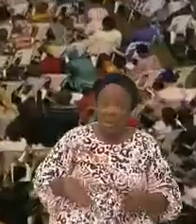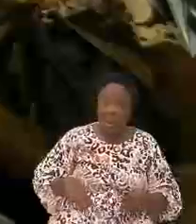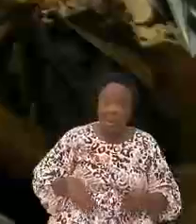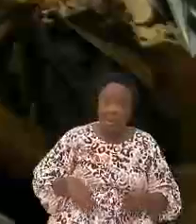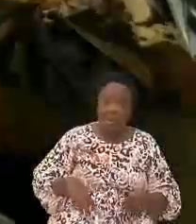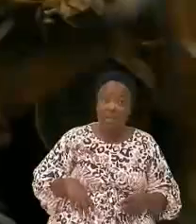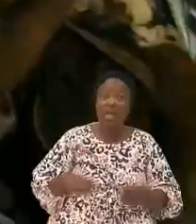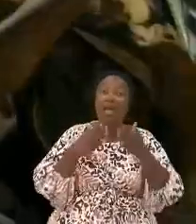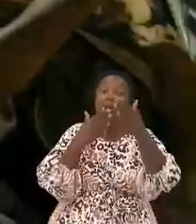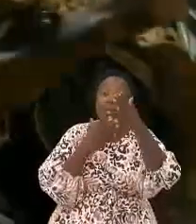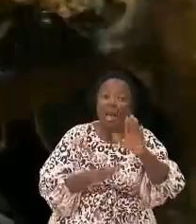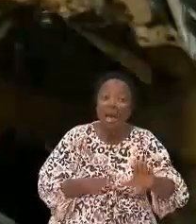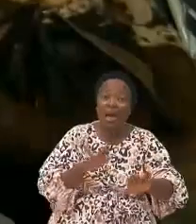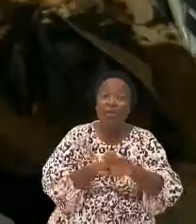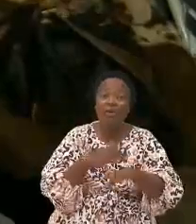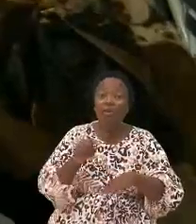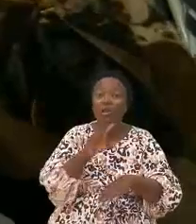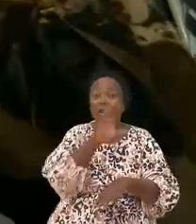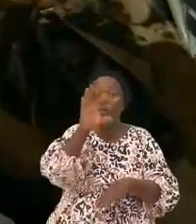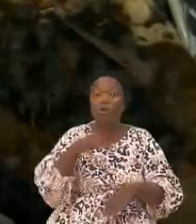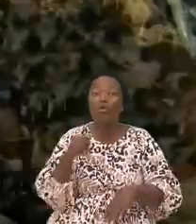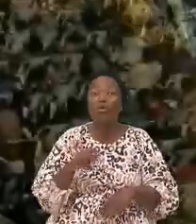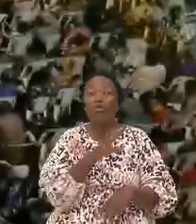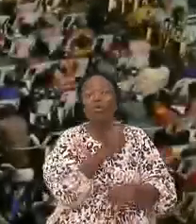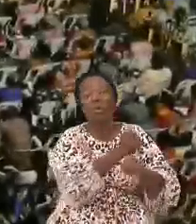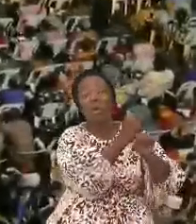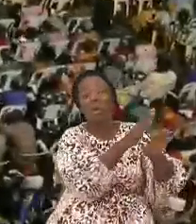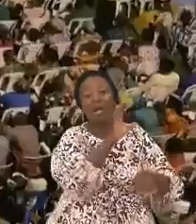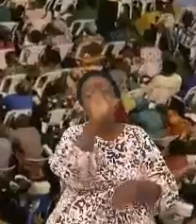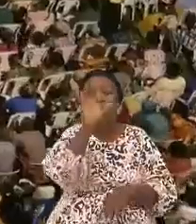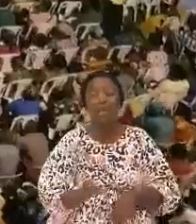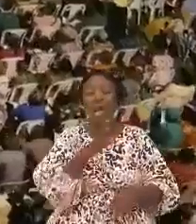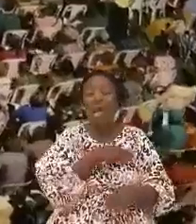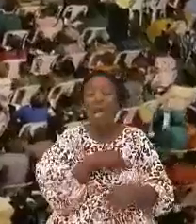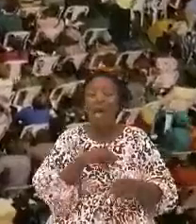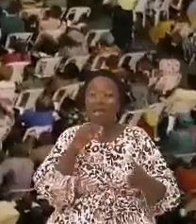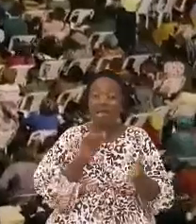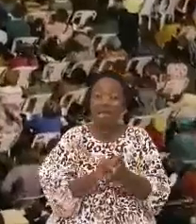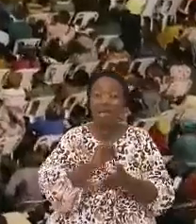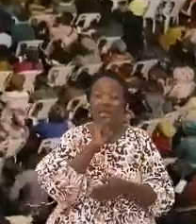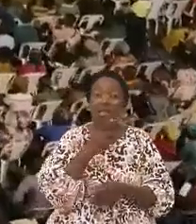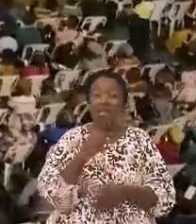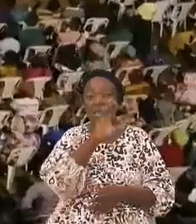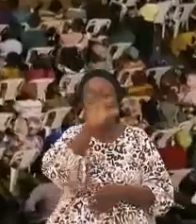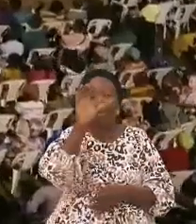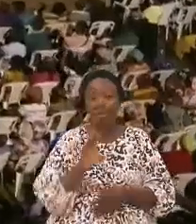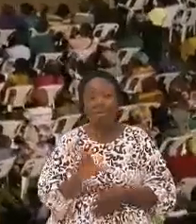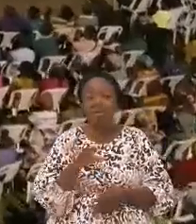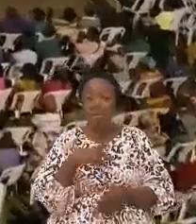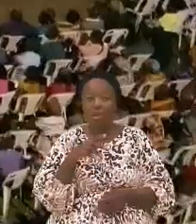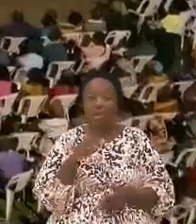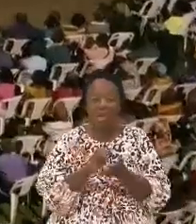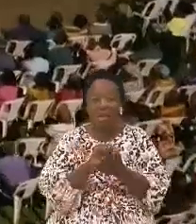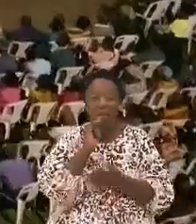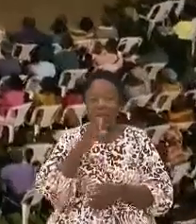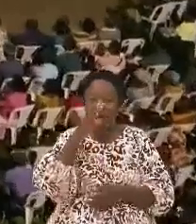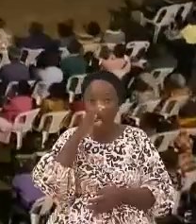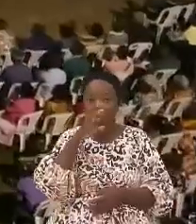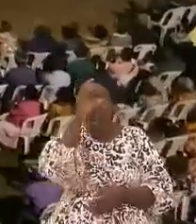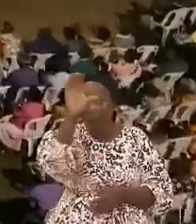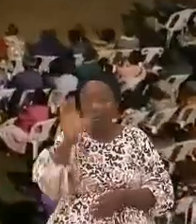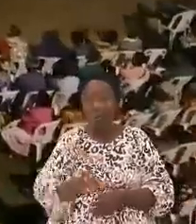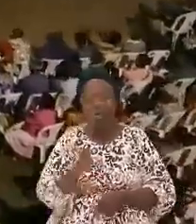you because Christ died on the cross of Calvary, and that is